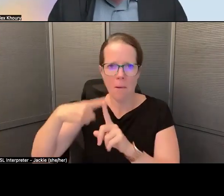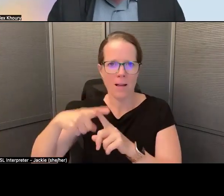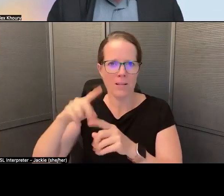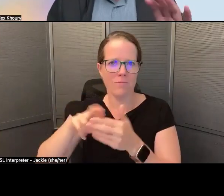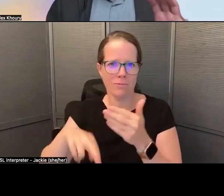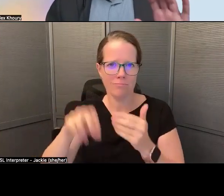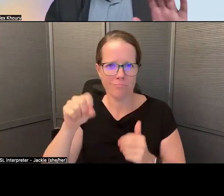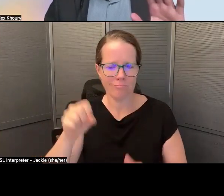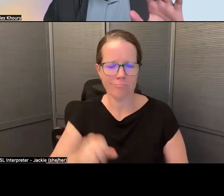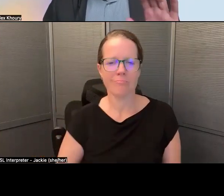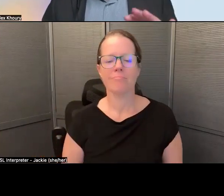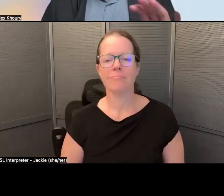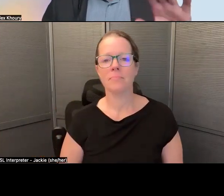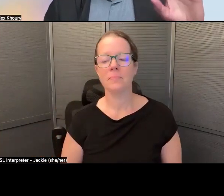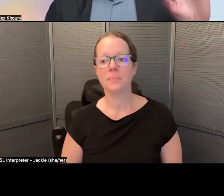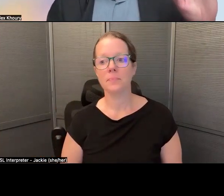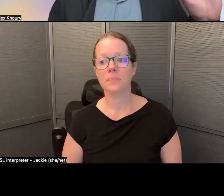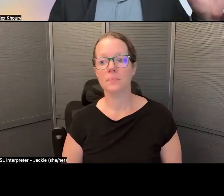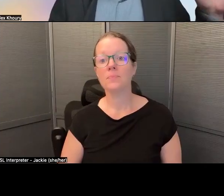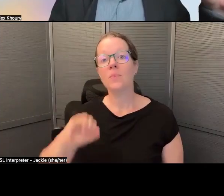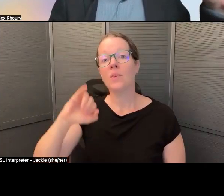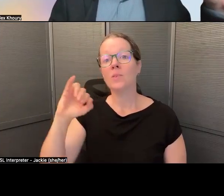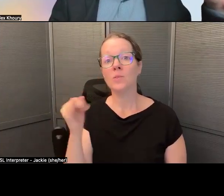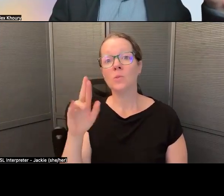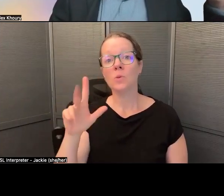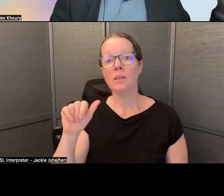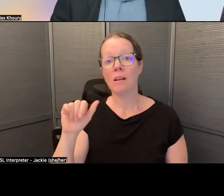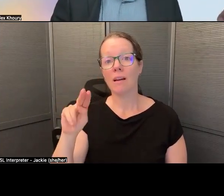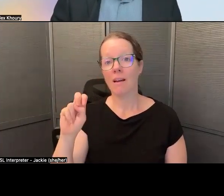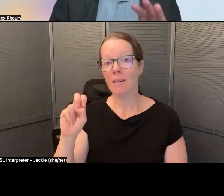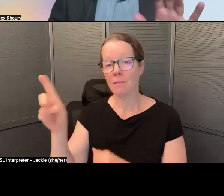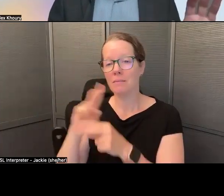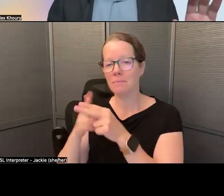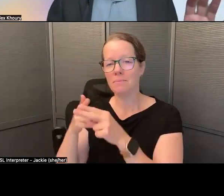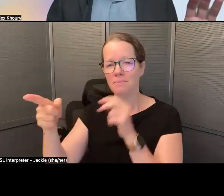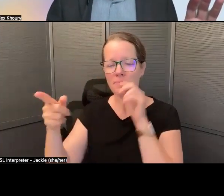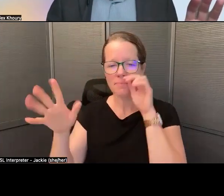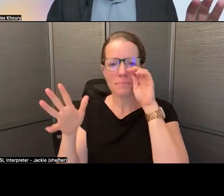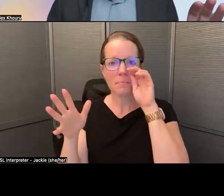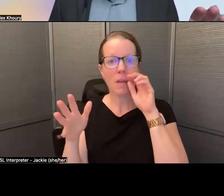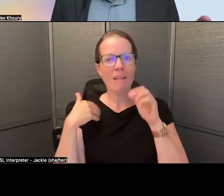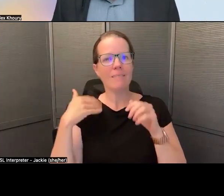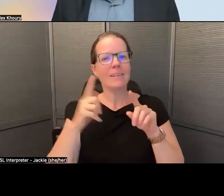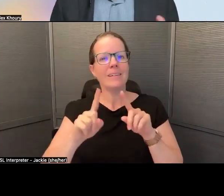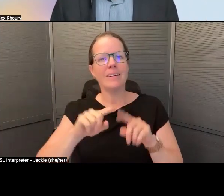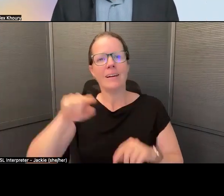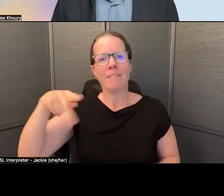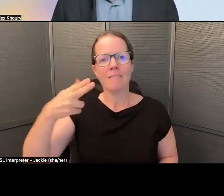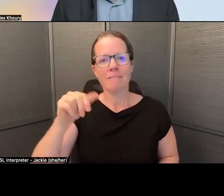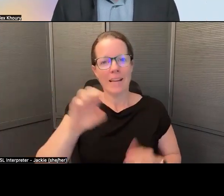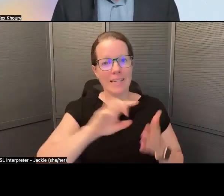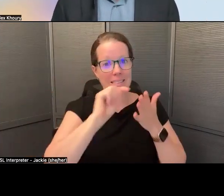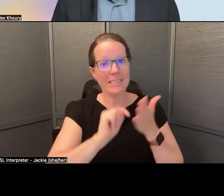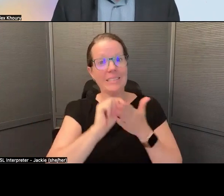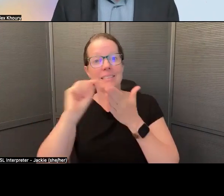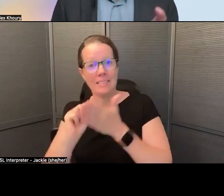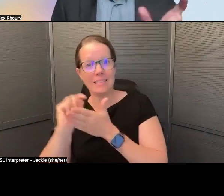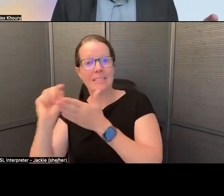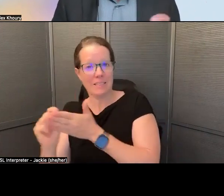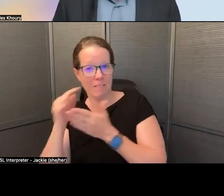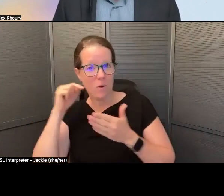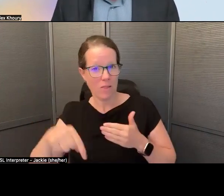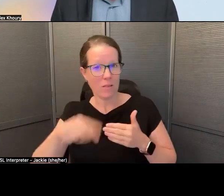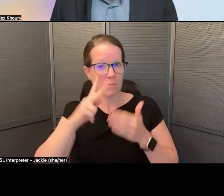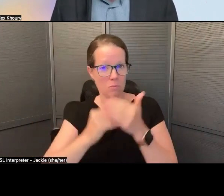the beginning, Julianne mentioned the variety of phases of this project. I've sorted them for the analysis